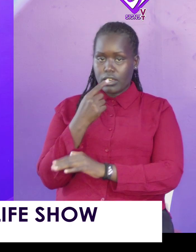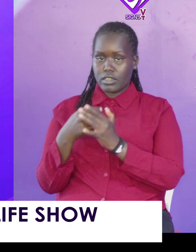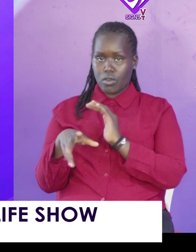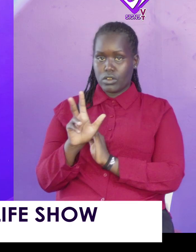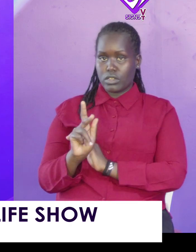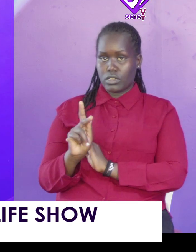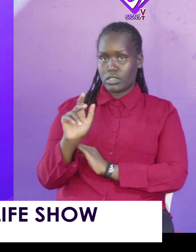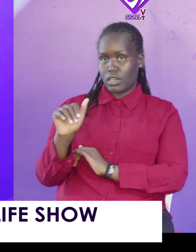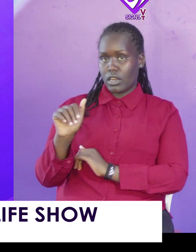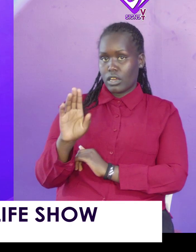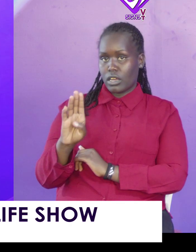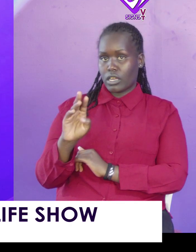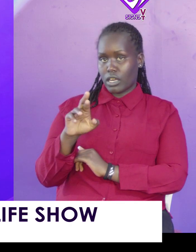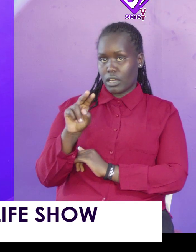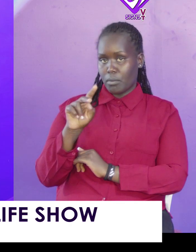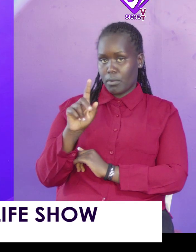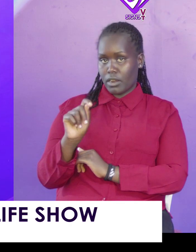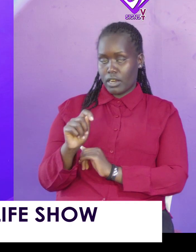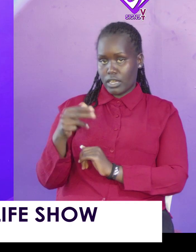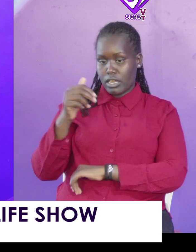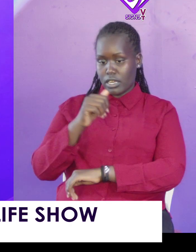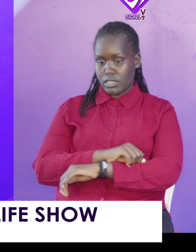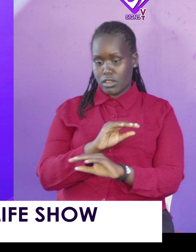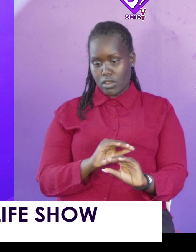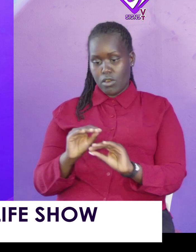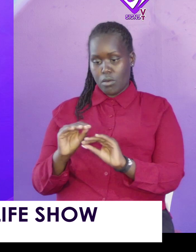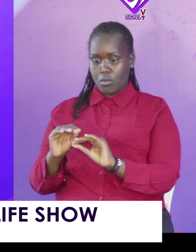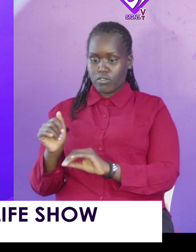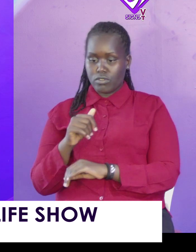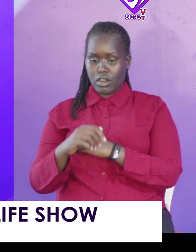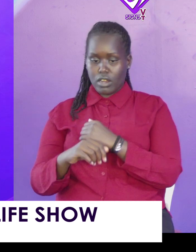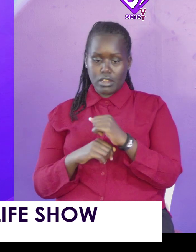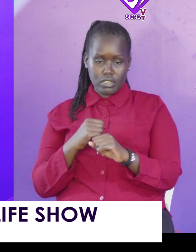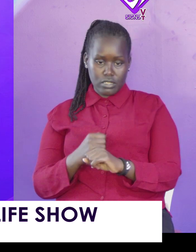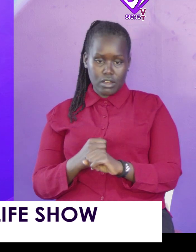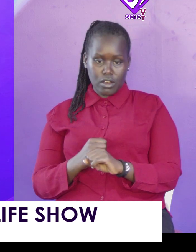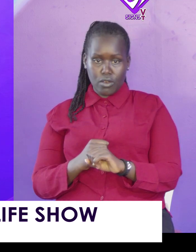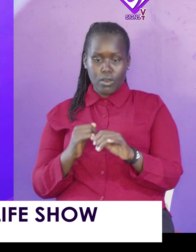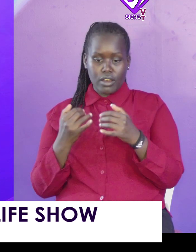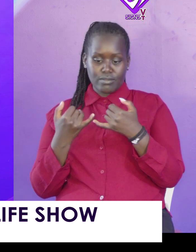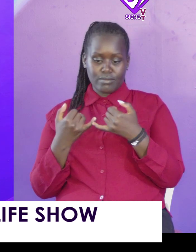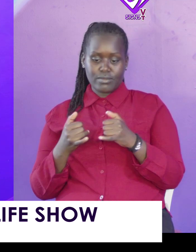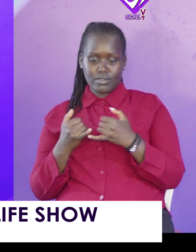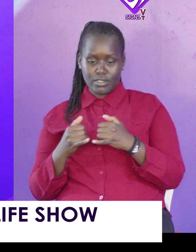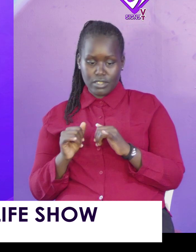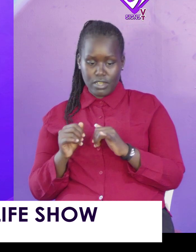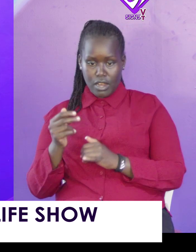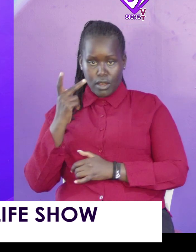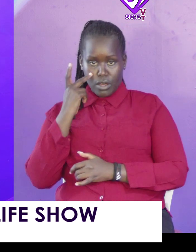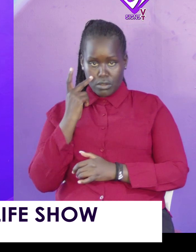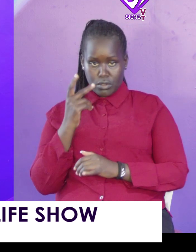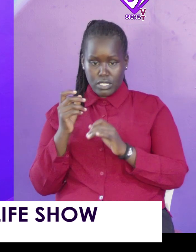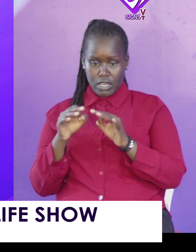School. I moved to another school just in an effort to see if I can follow my